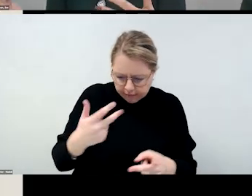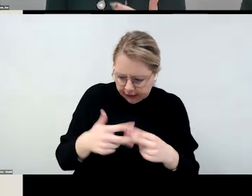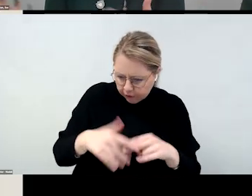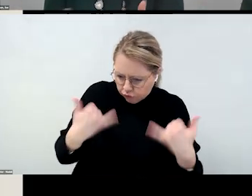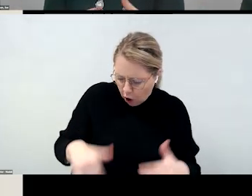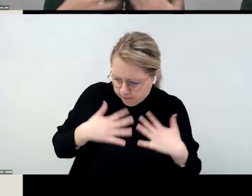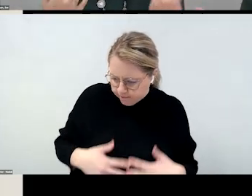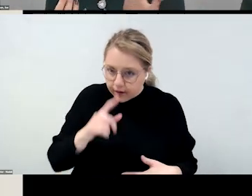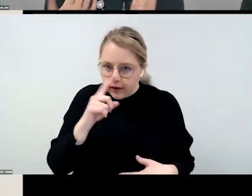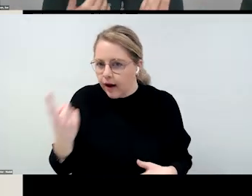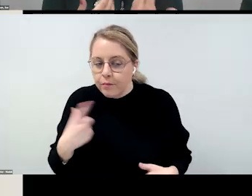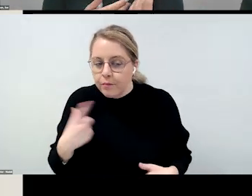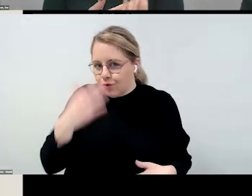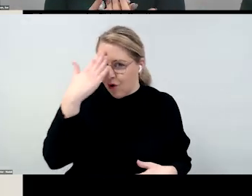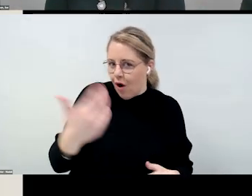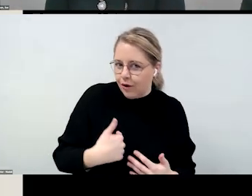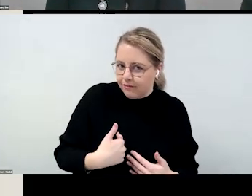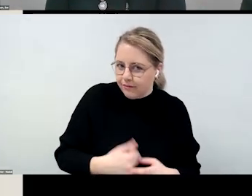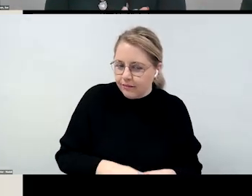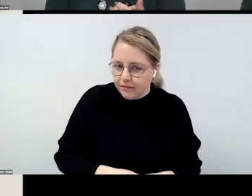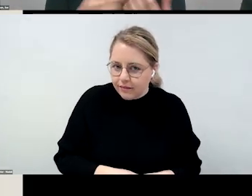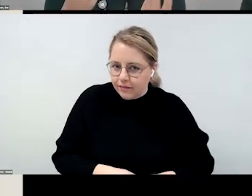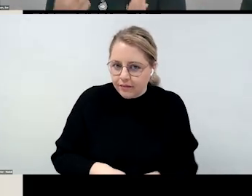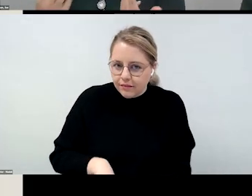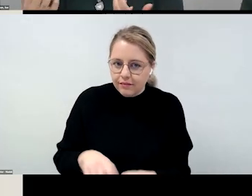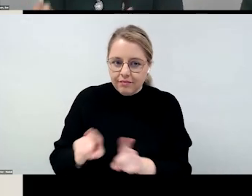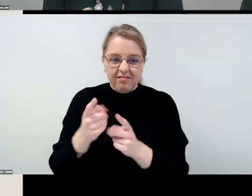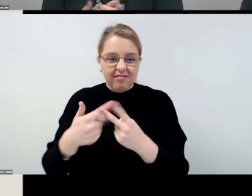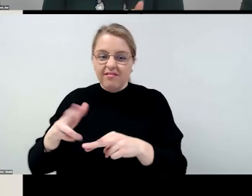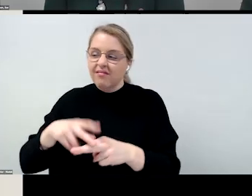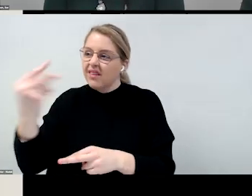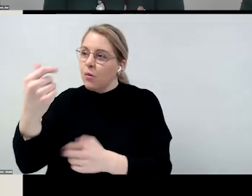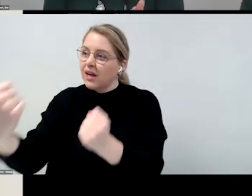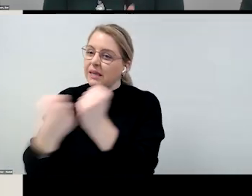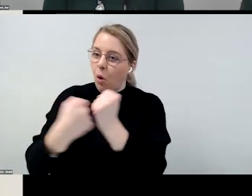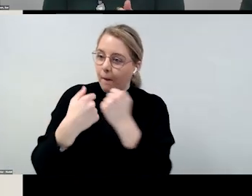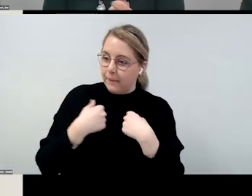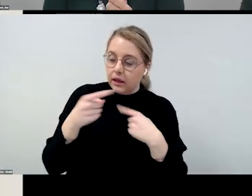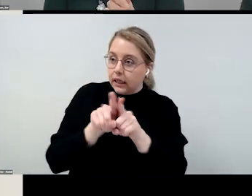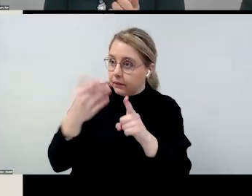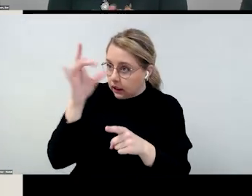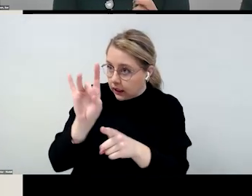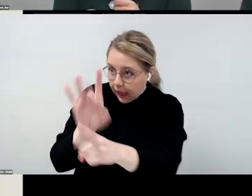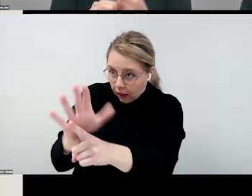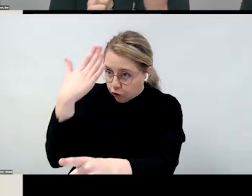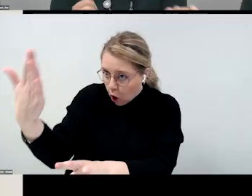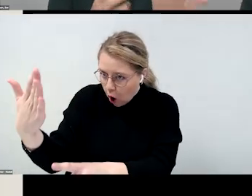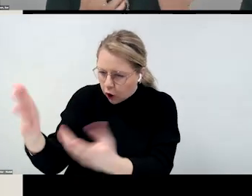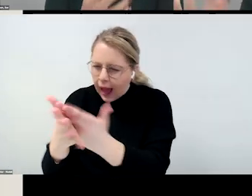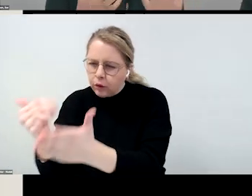supporting someone with their health, but you also don't really have high health literacy, it becomes really, really hard to be able to support someone well.